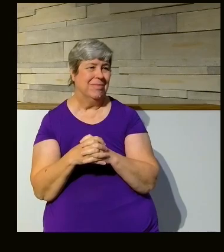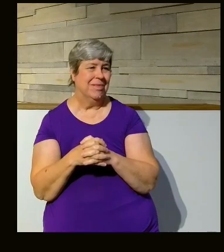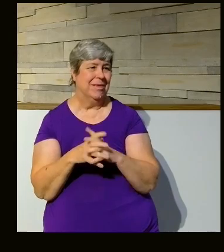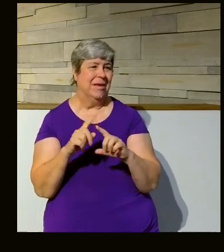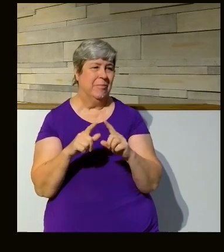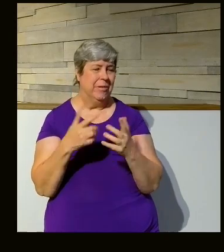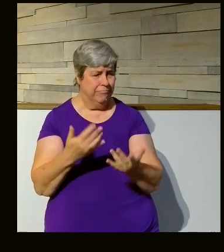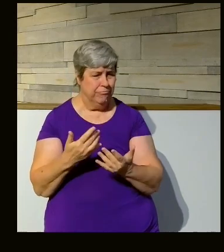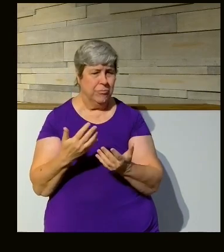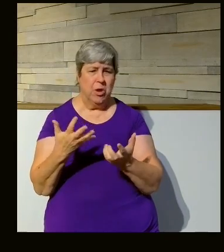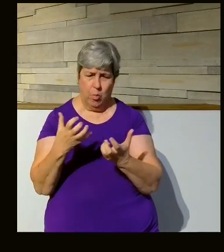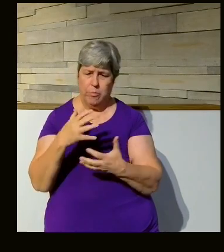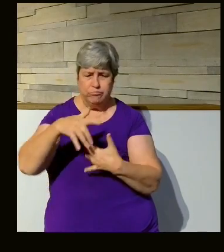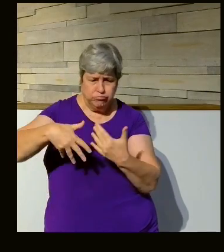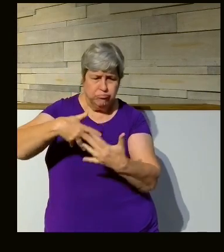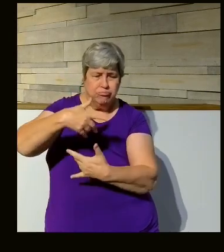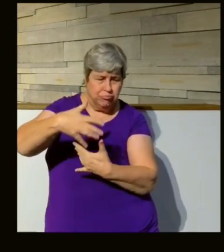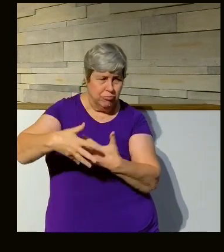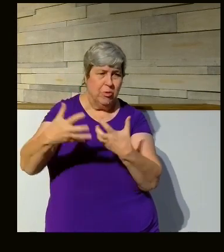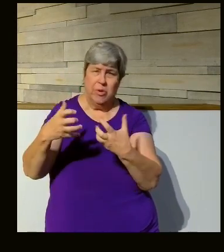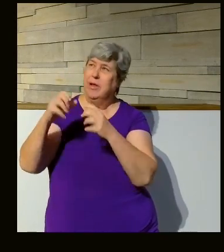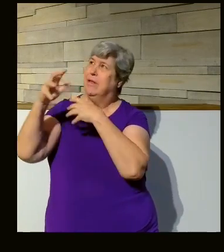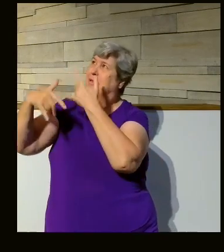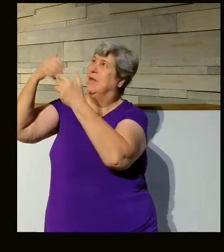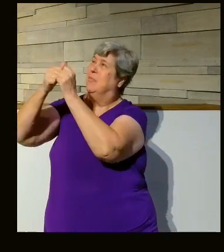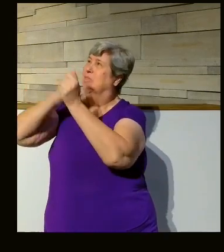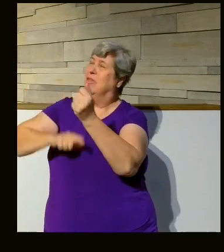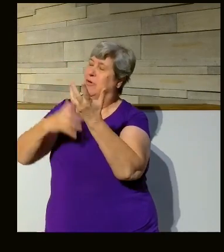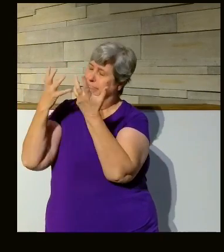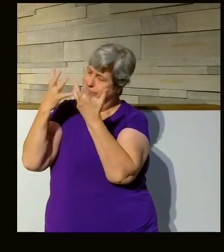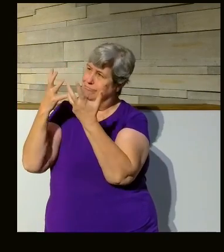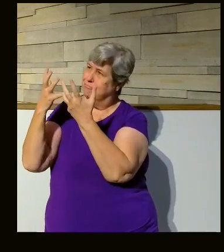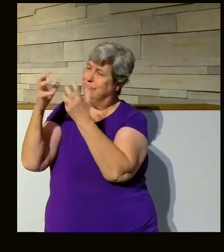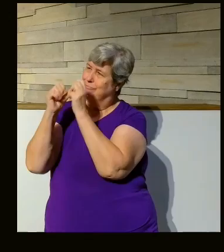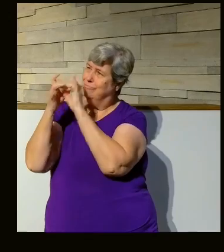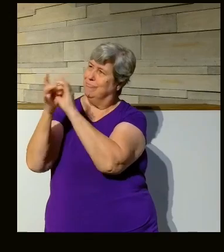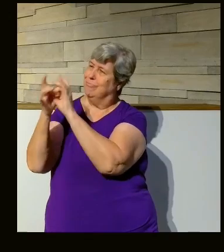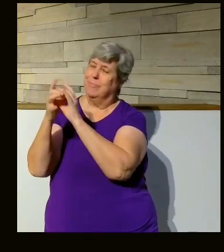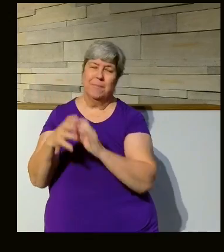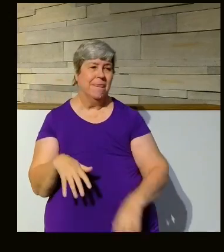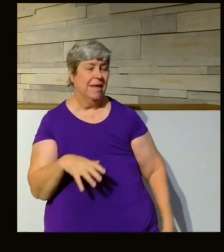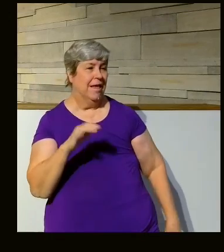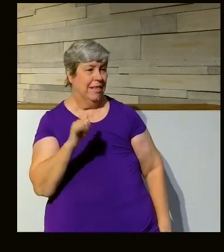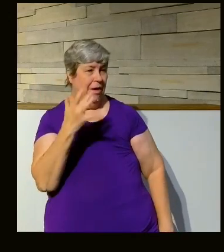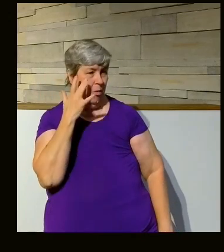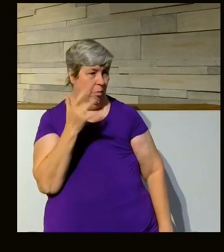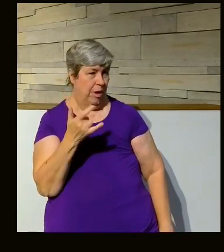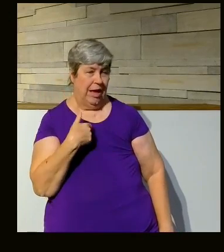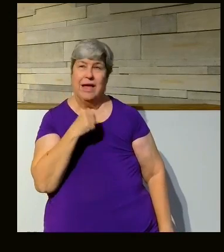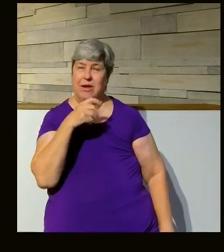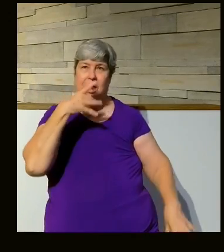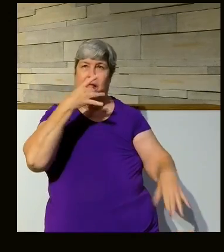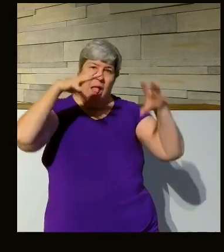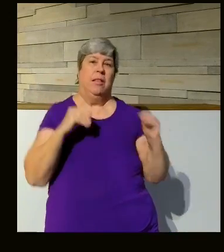But you linger, you want to be with one another, and we want to be with the Lord. We just want to hang out for a little bit. And so that's why I don't turn the